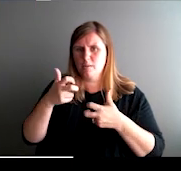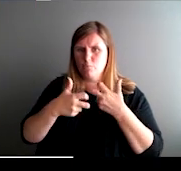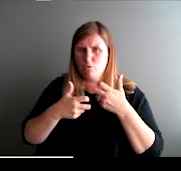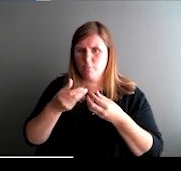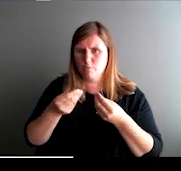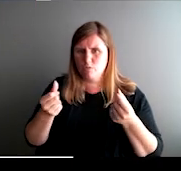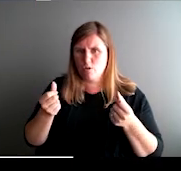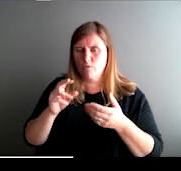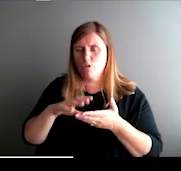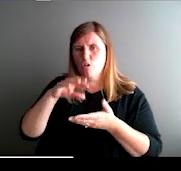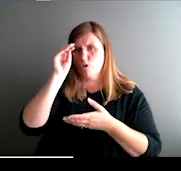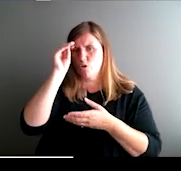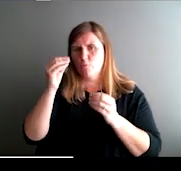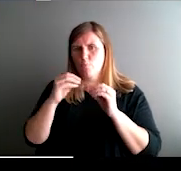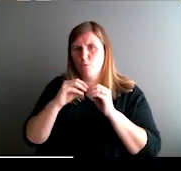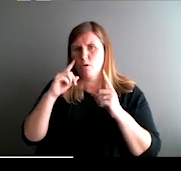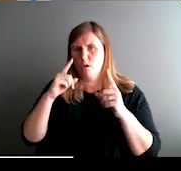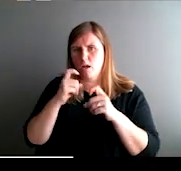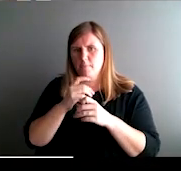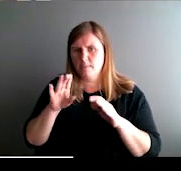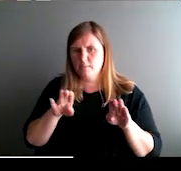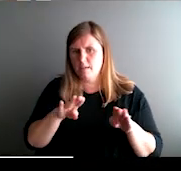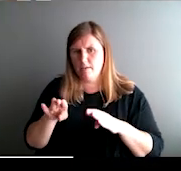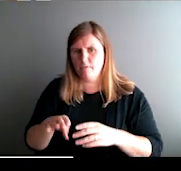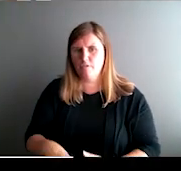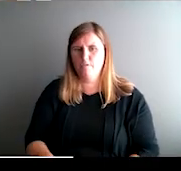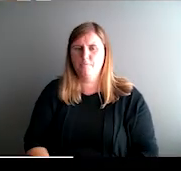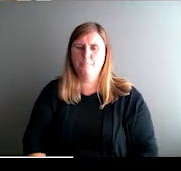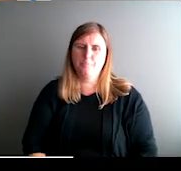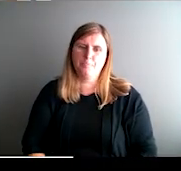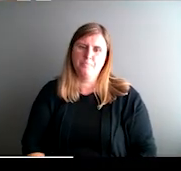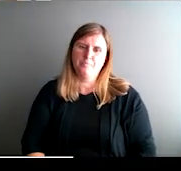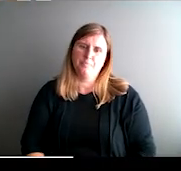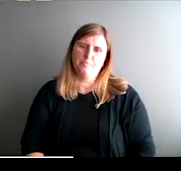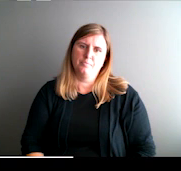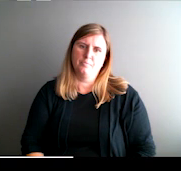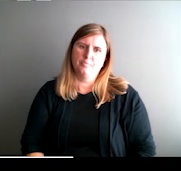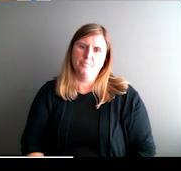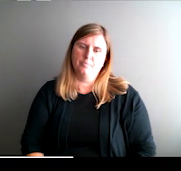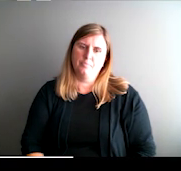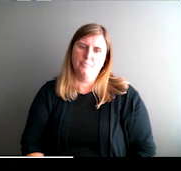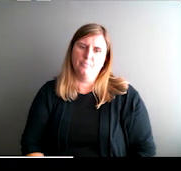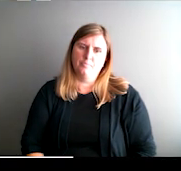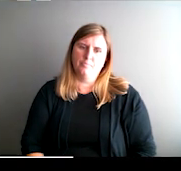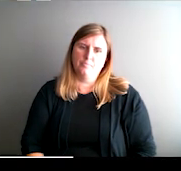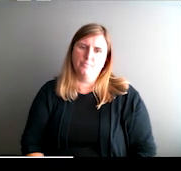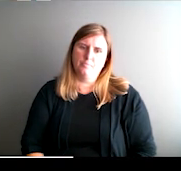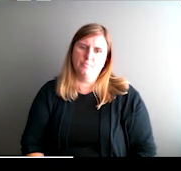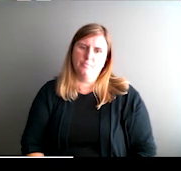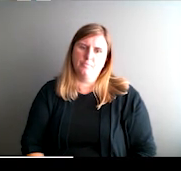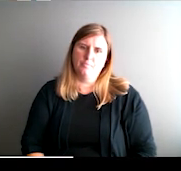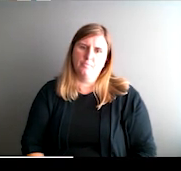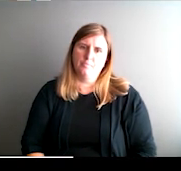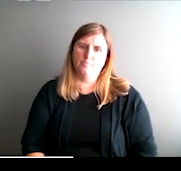solve or learn more complex behavior. I've been talking a little bit about discrimination and